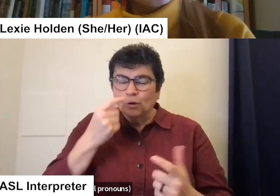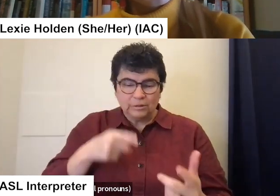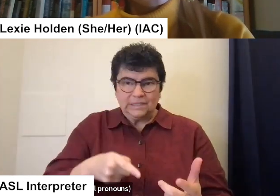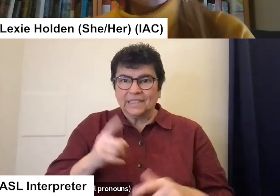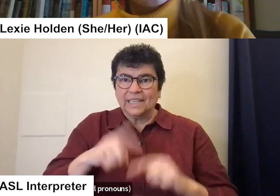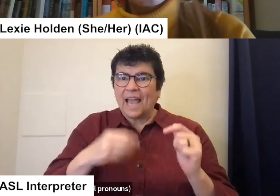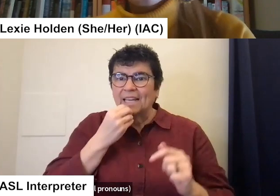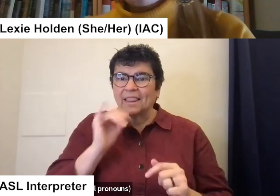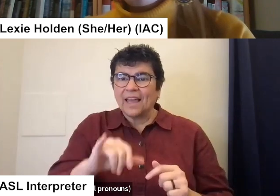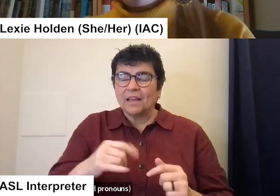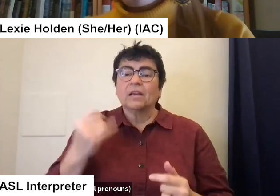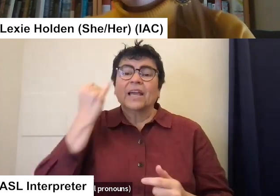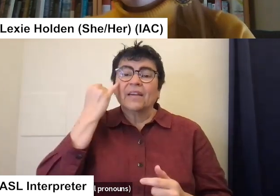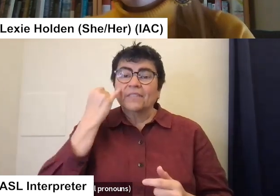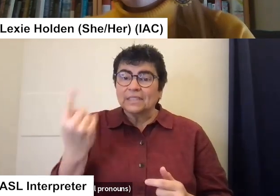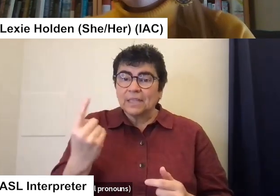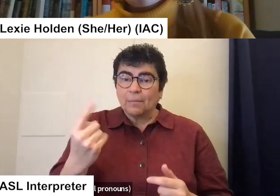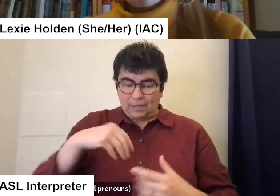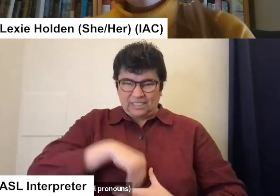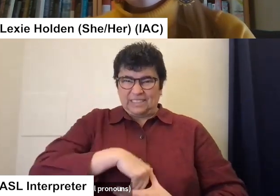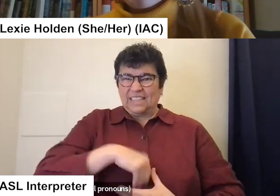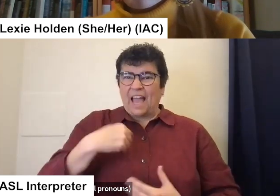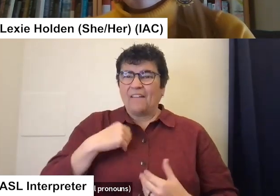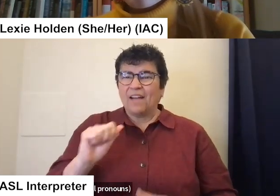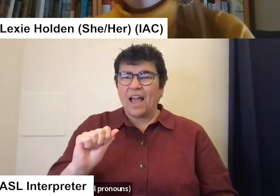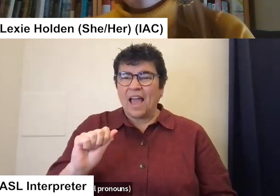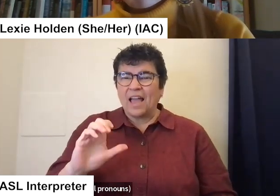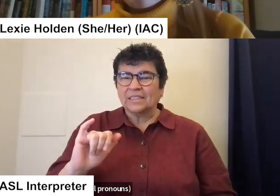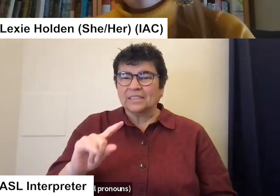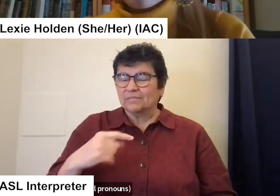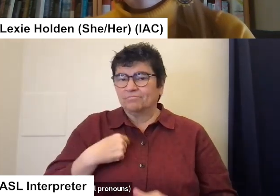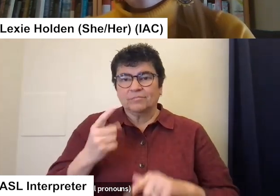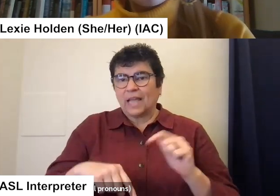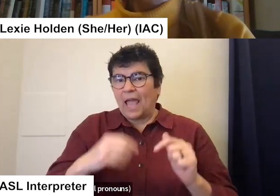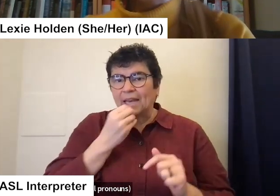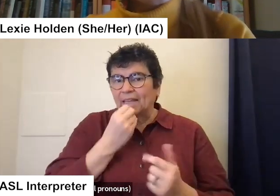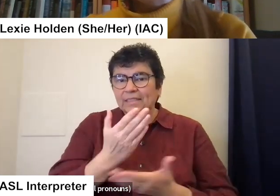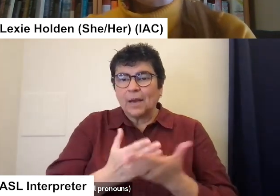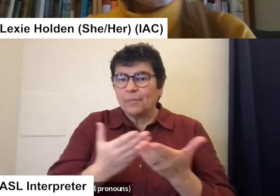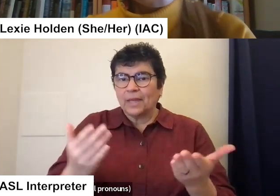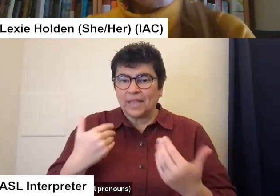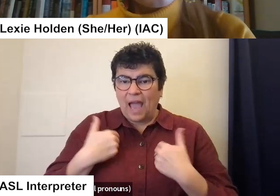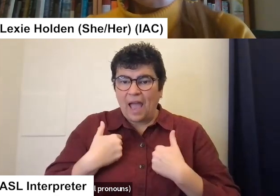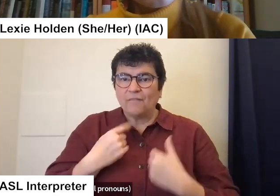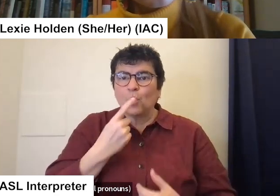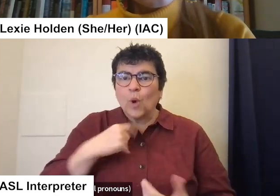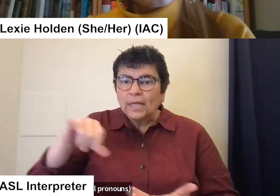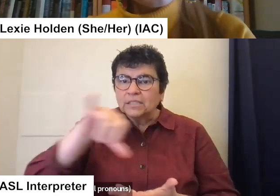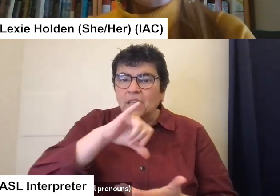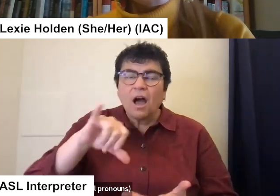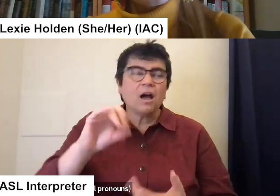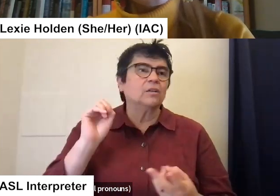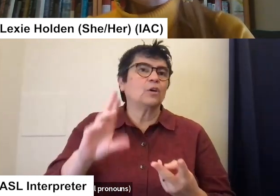example, has a lot of acid, they might not be able to eat things that contain red sauce